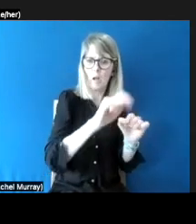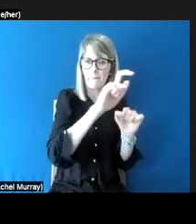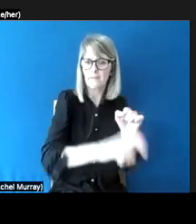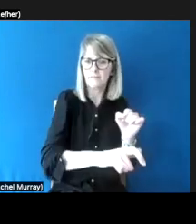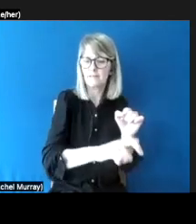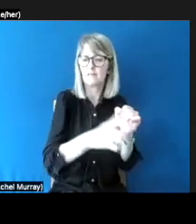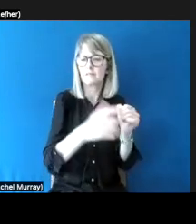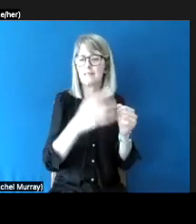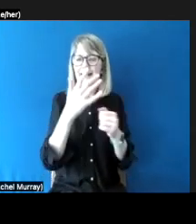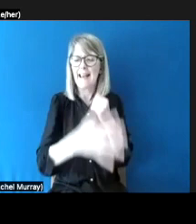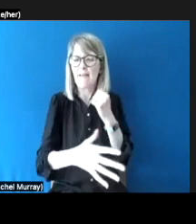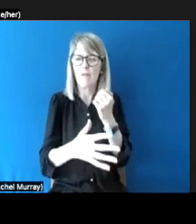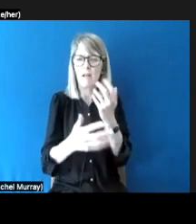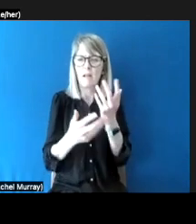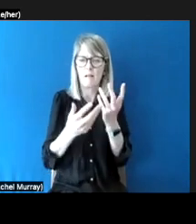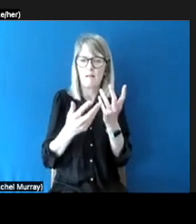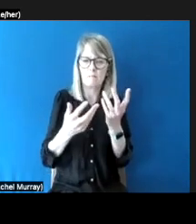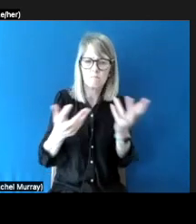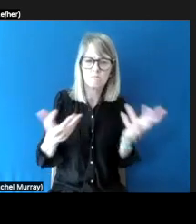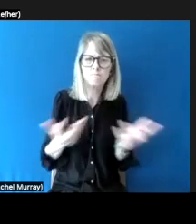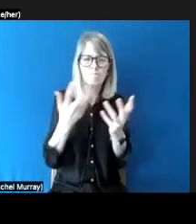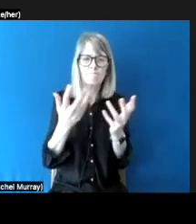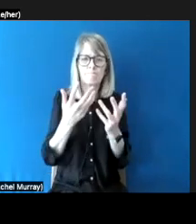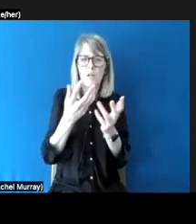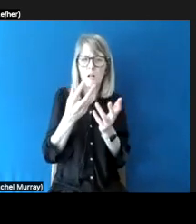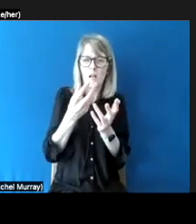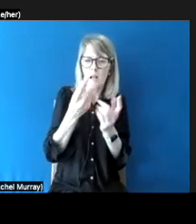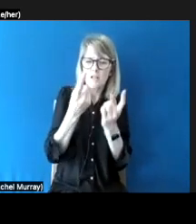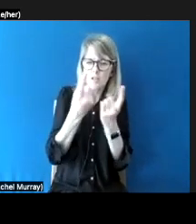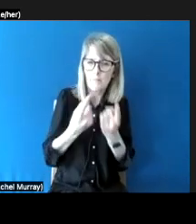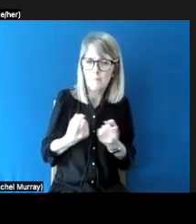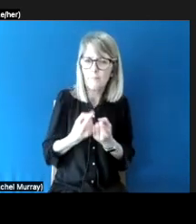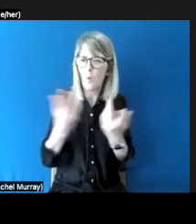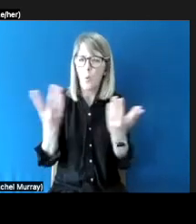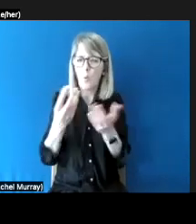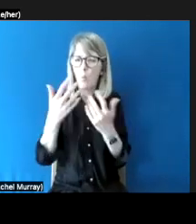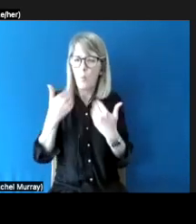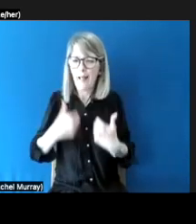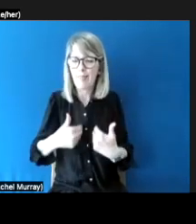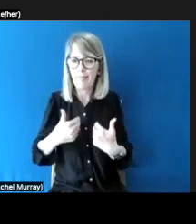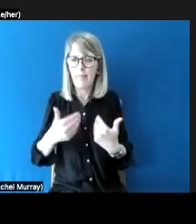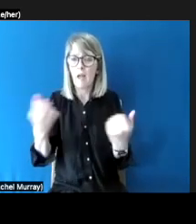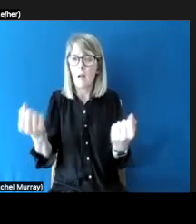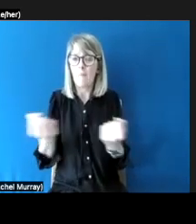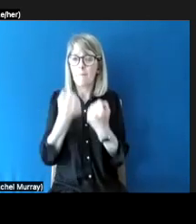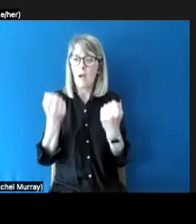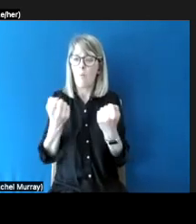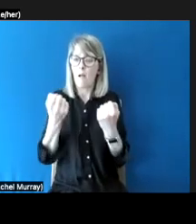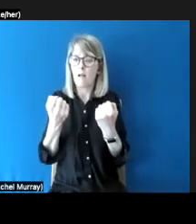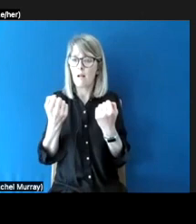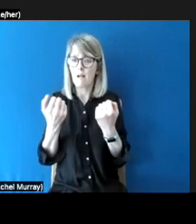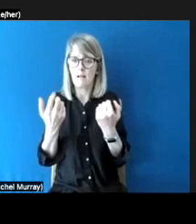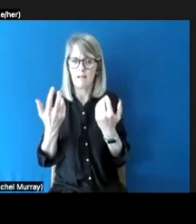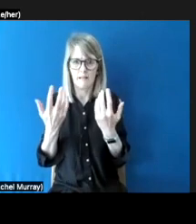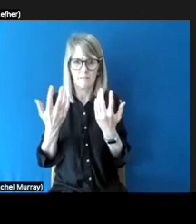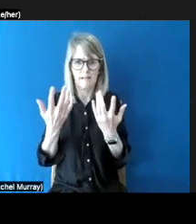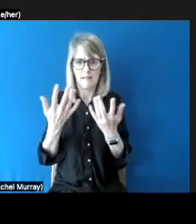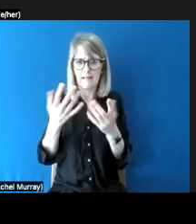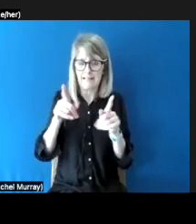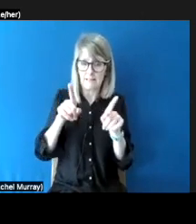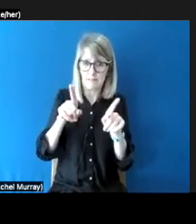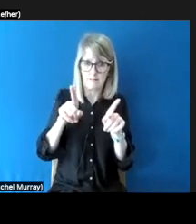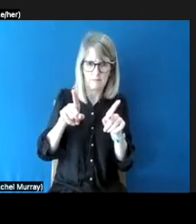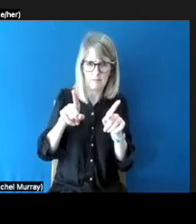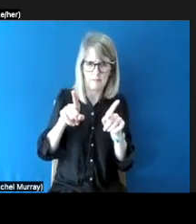commodity or a piece of wealth. Power is employed and exercised through a net-like organization.